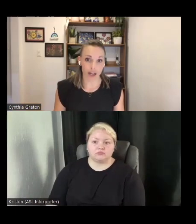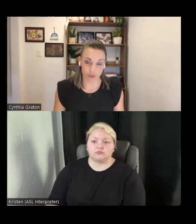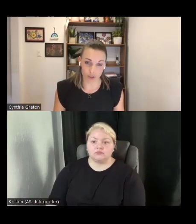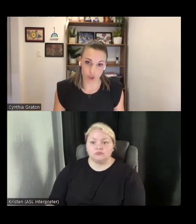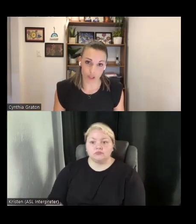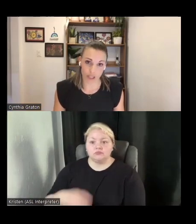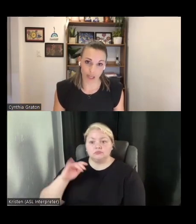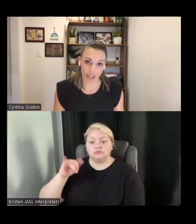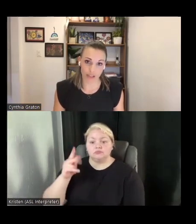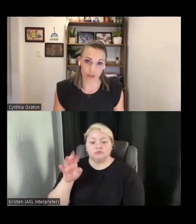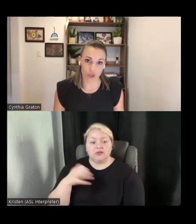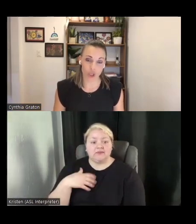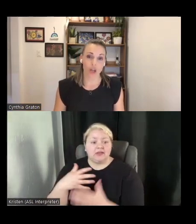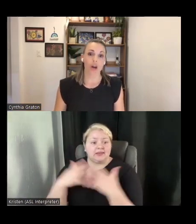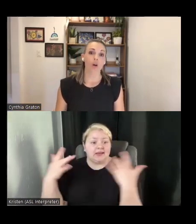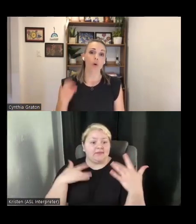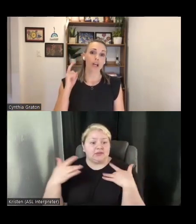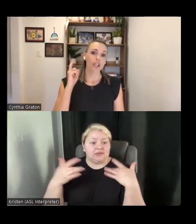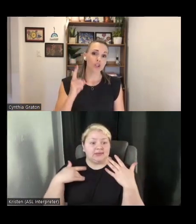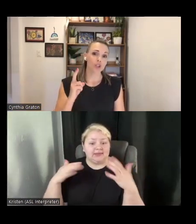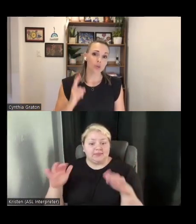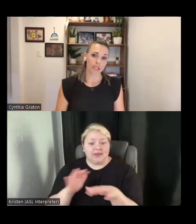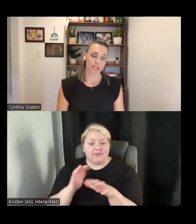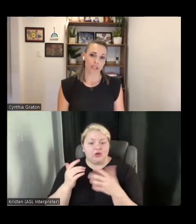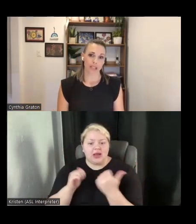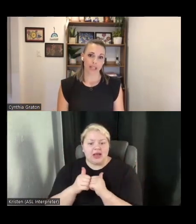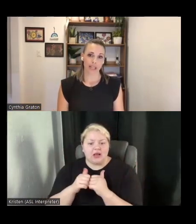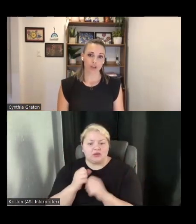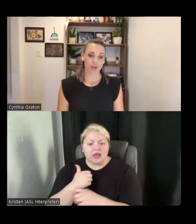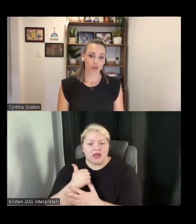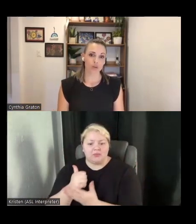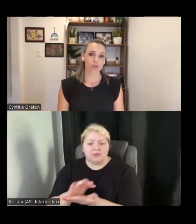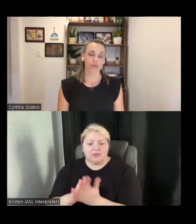a lot of concerning behaviors? We're going to do it